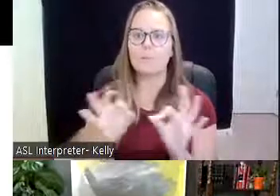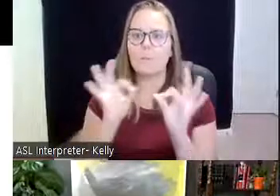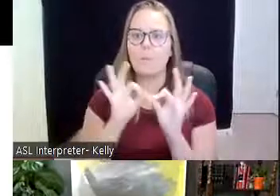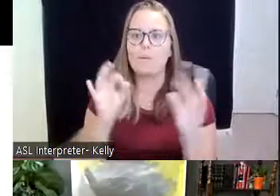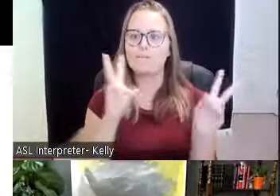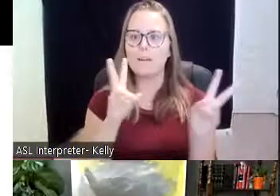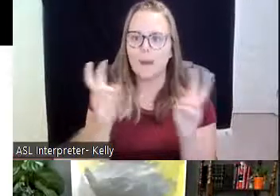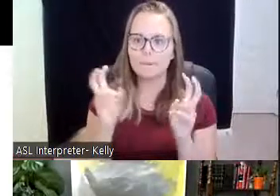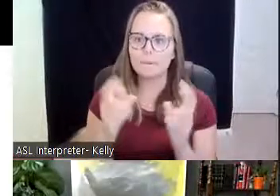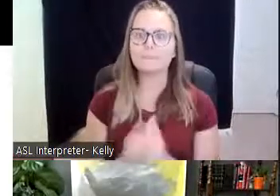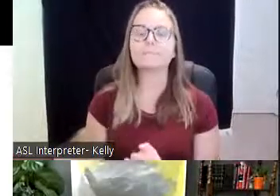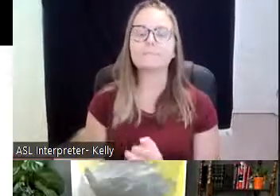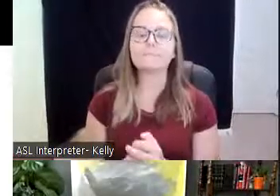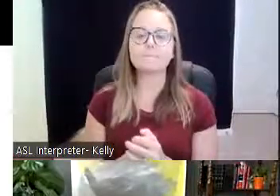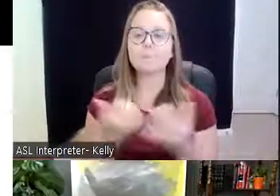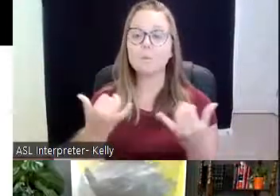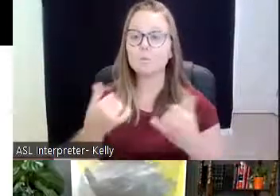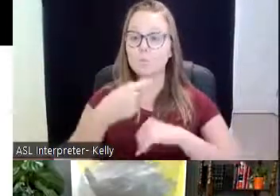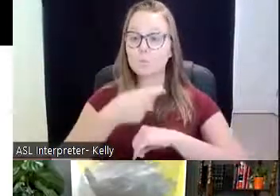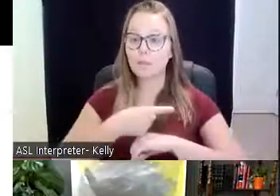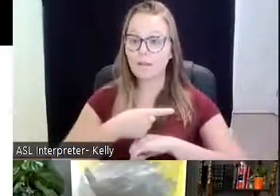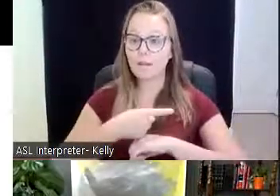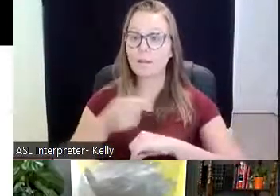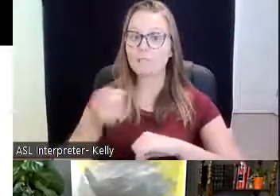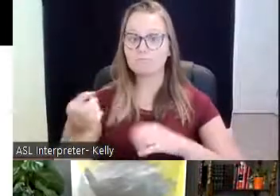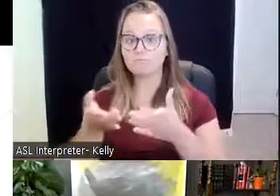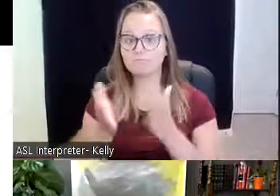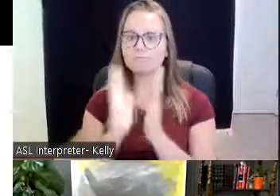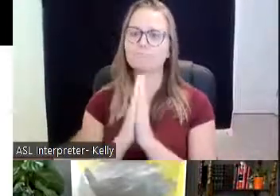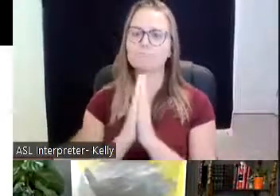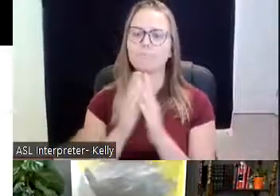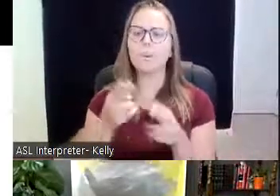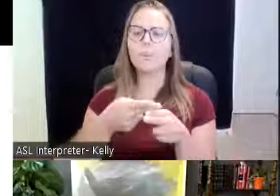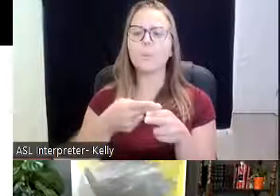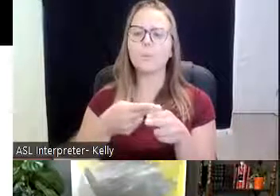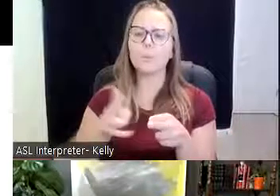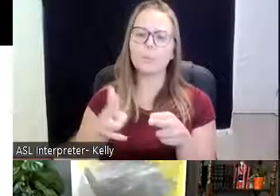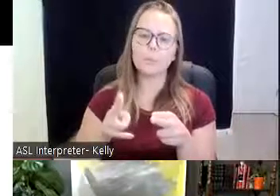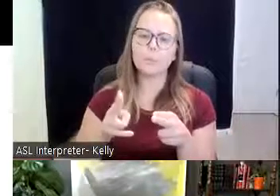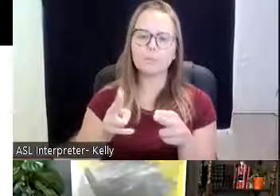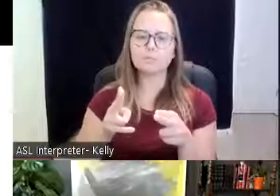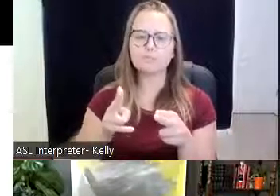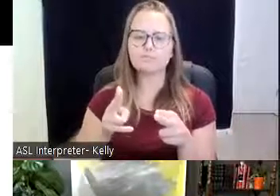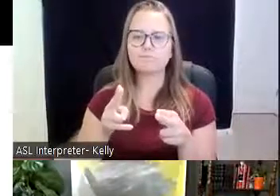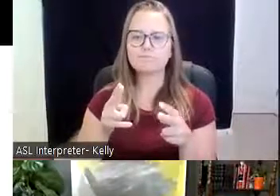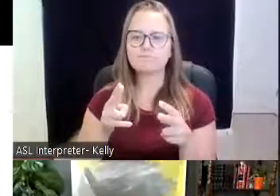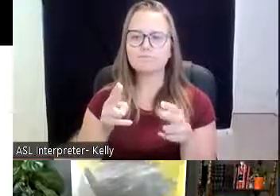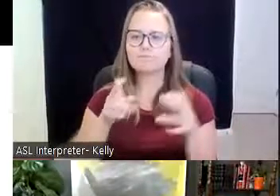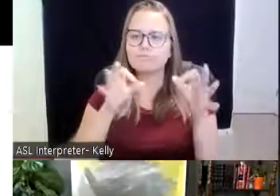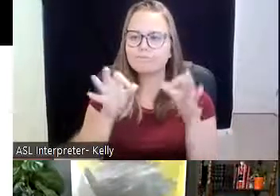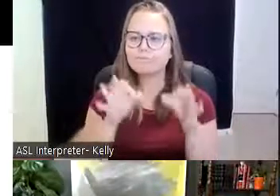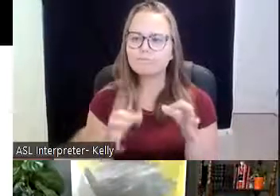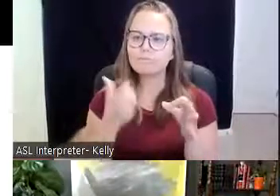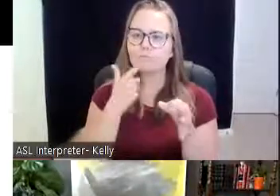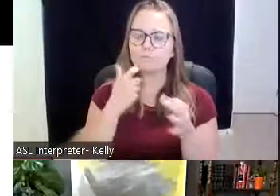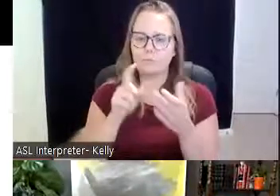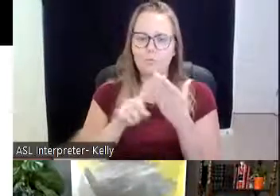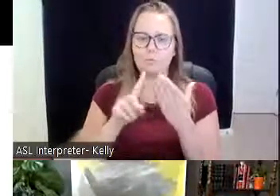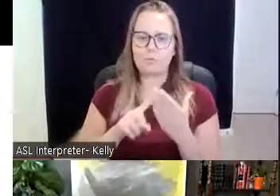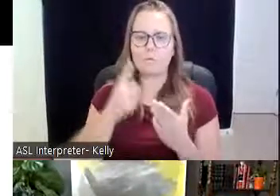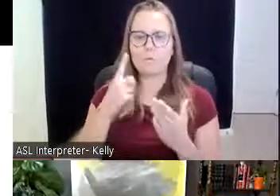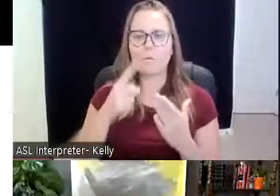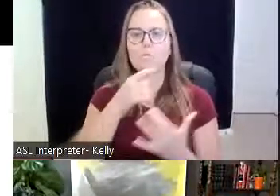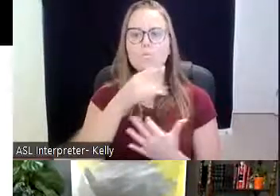topic. And so today I've been asked to give a brief overview of some of the latest research on